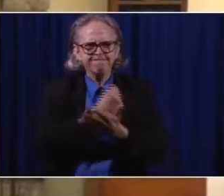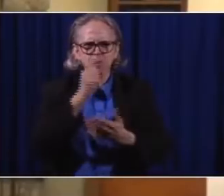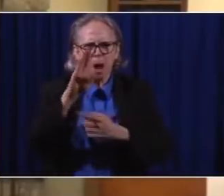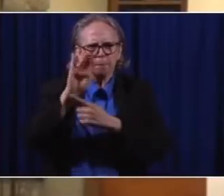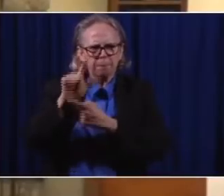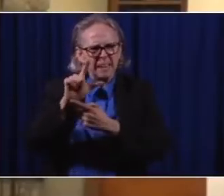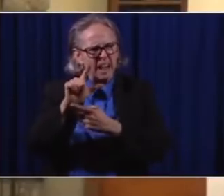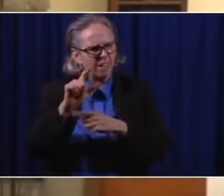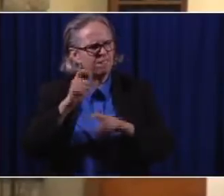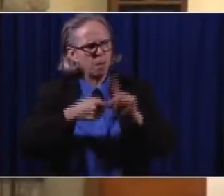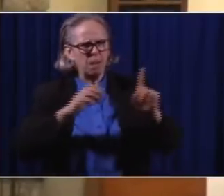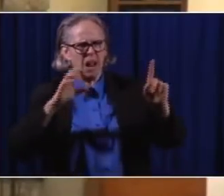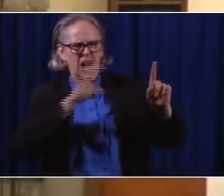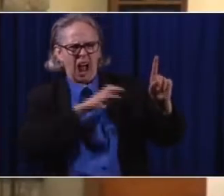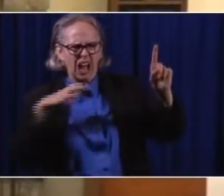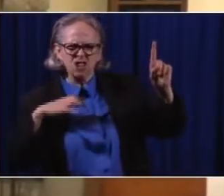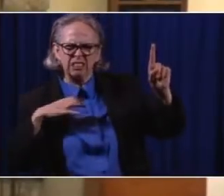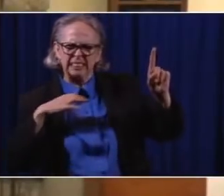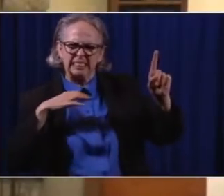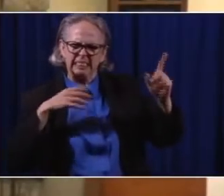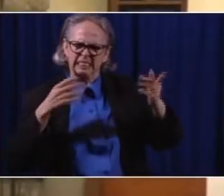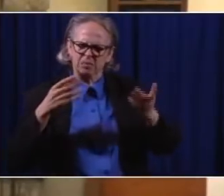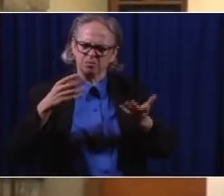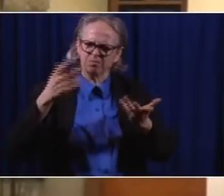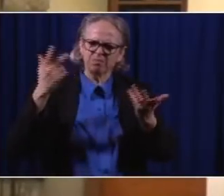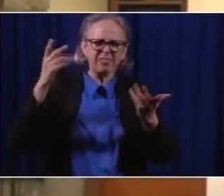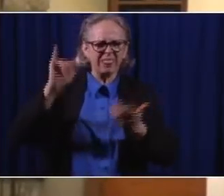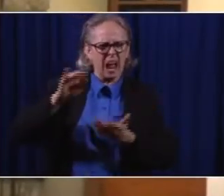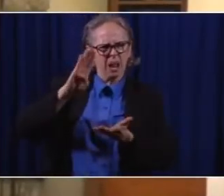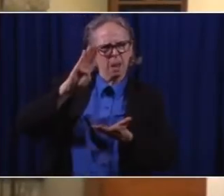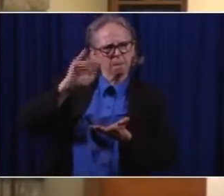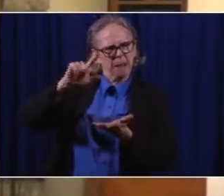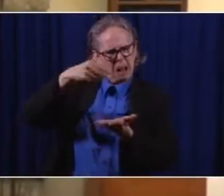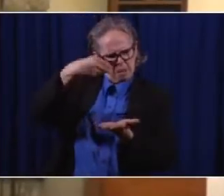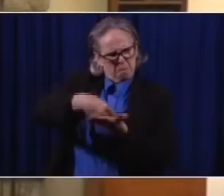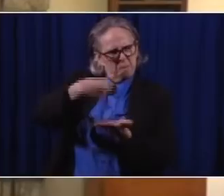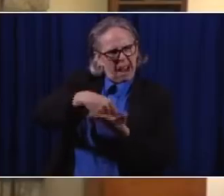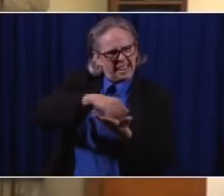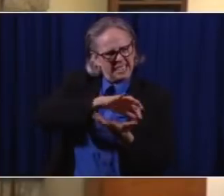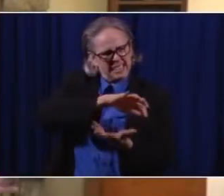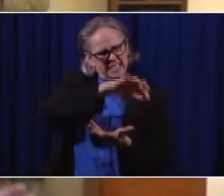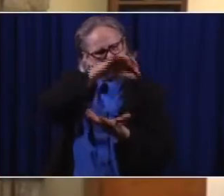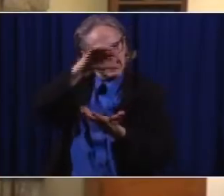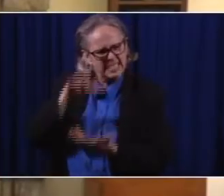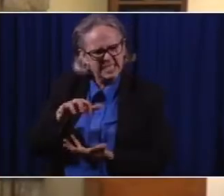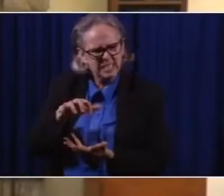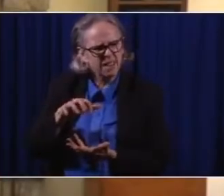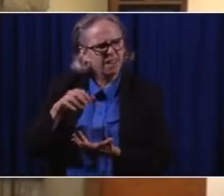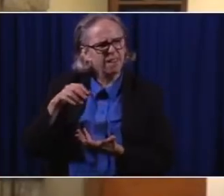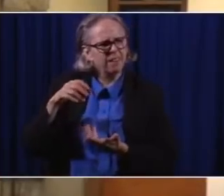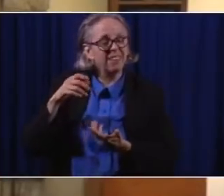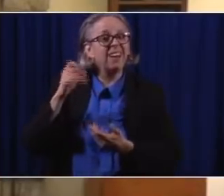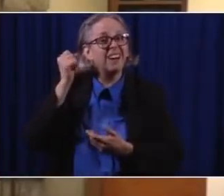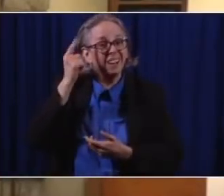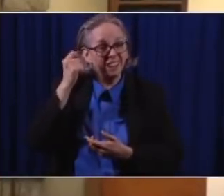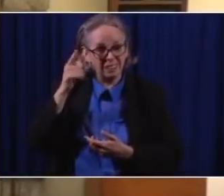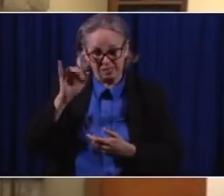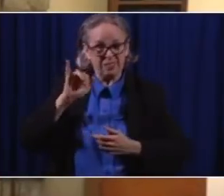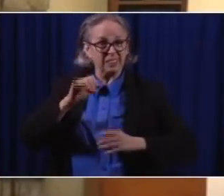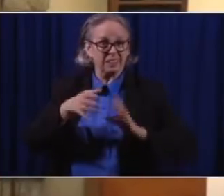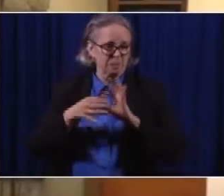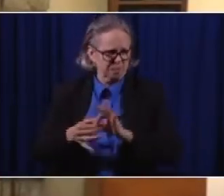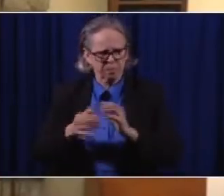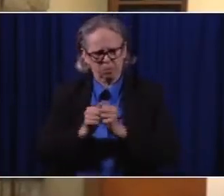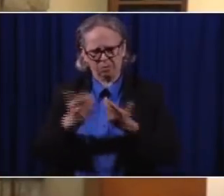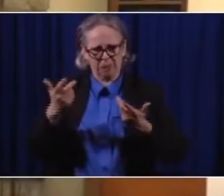to take this money that we already have over beyond December 31st, not have to